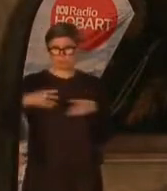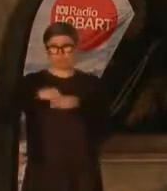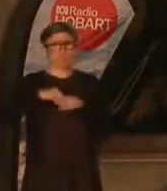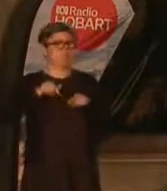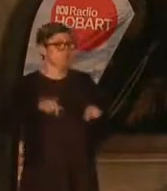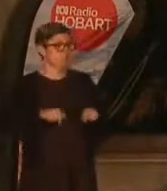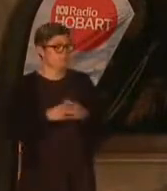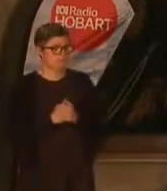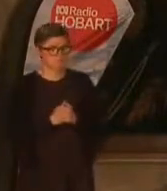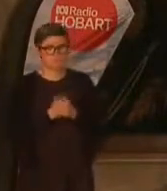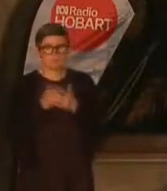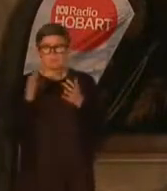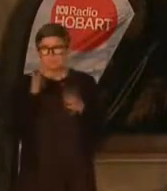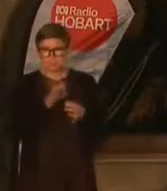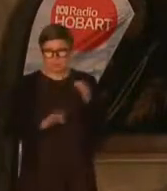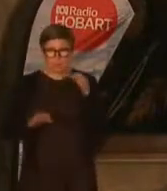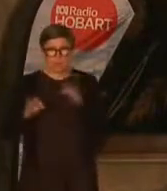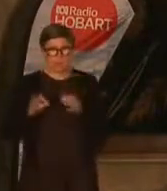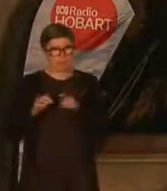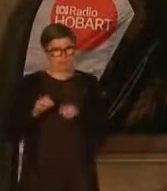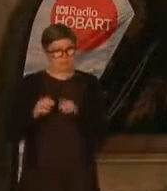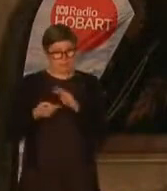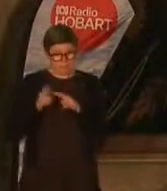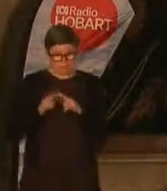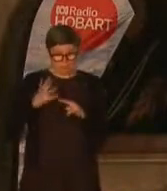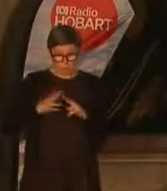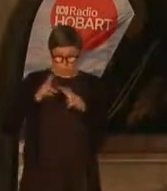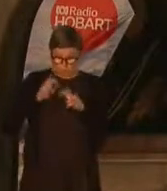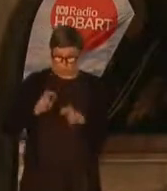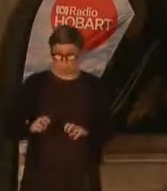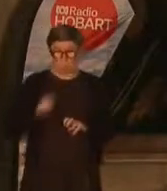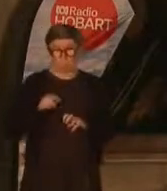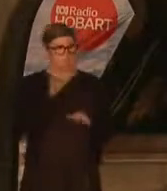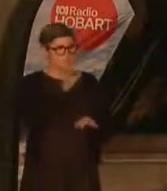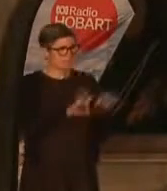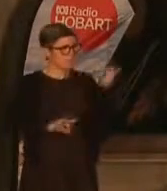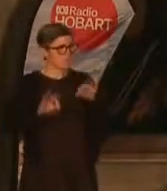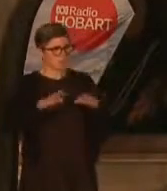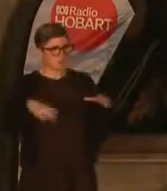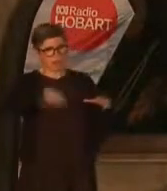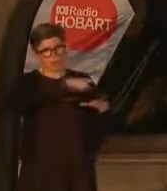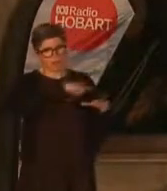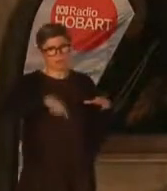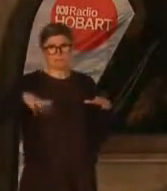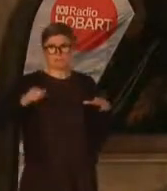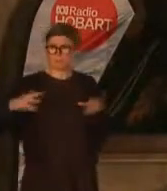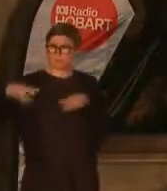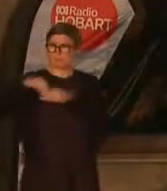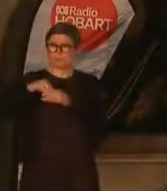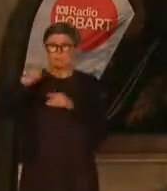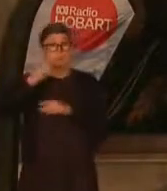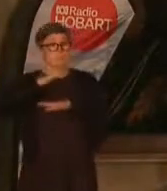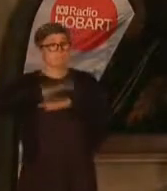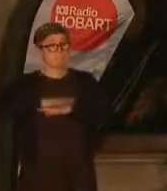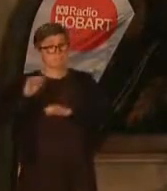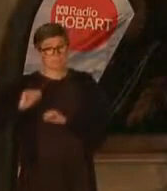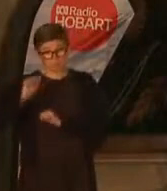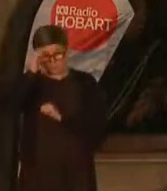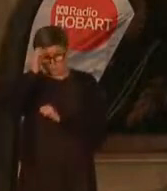and experiment, then the body of knowledge that we understand as science must include First Nations knowledge. This